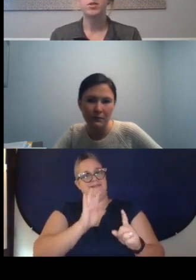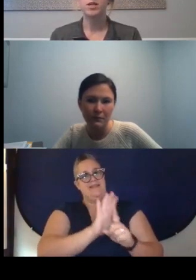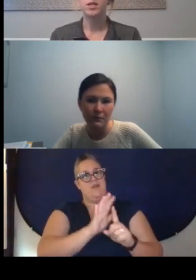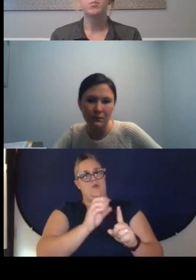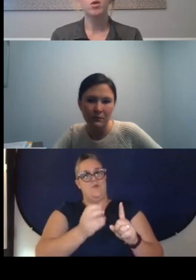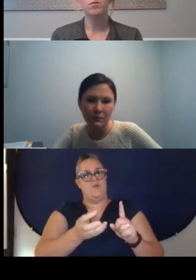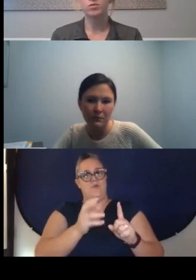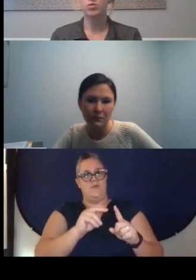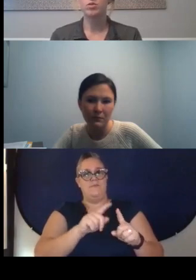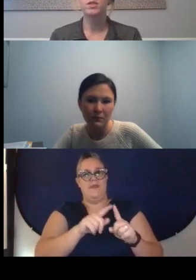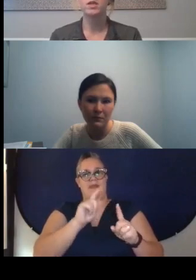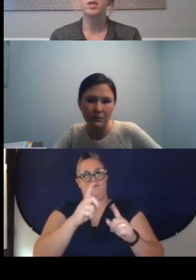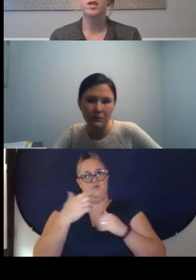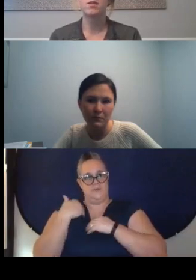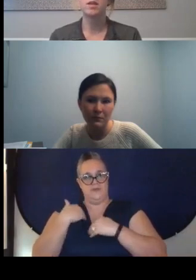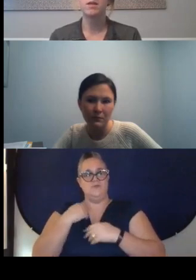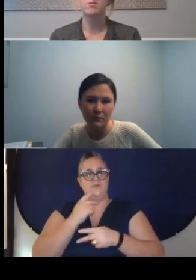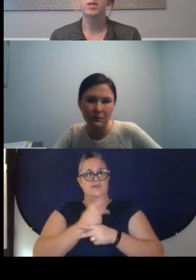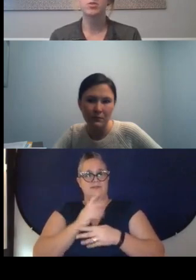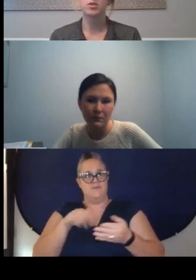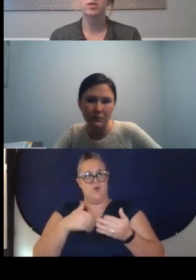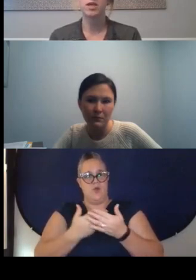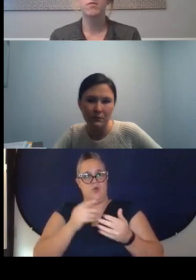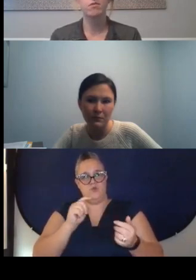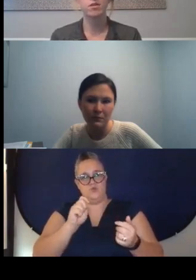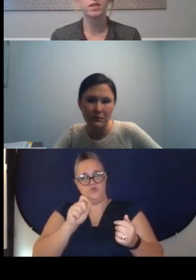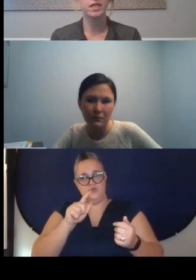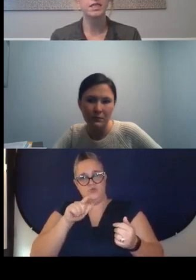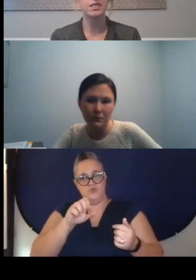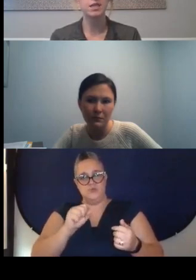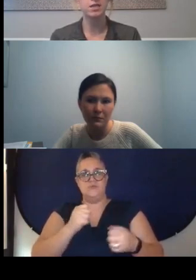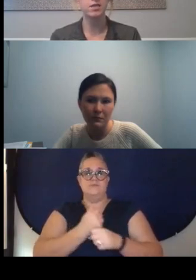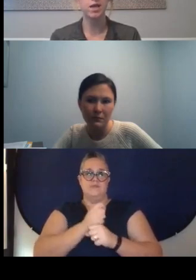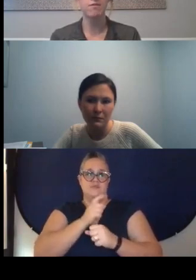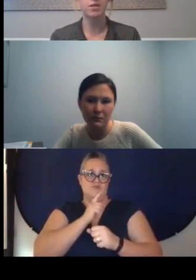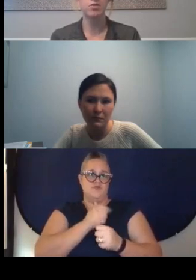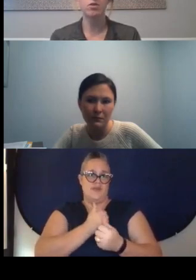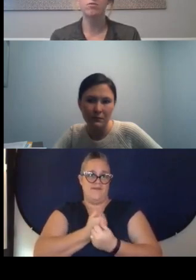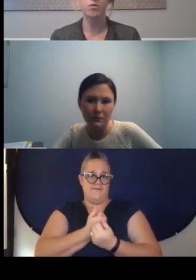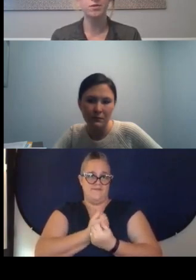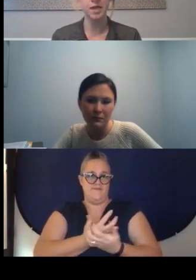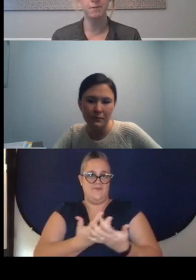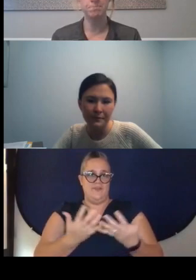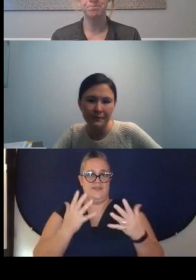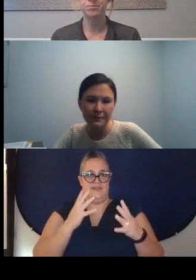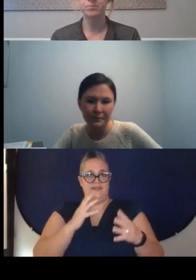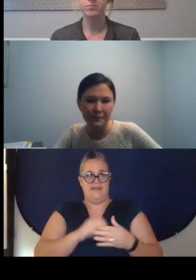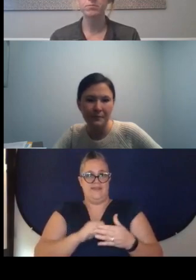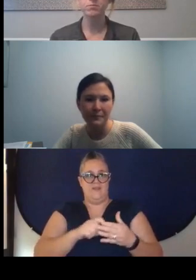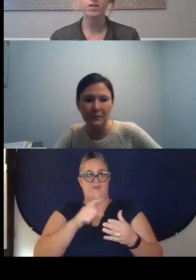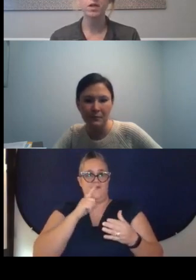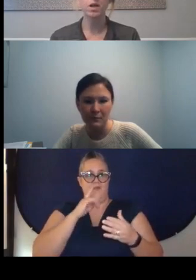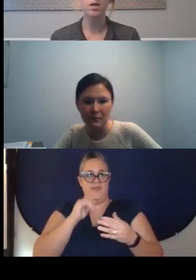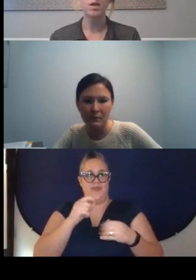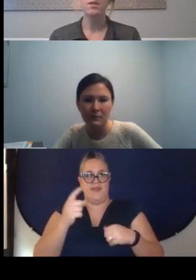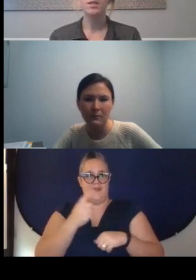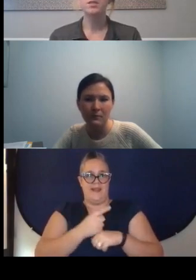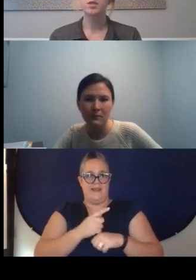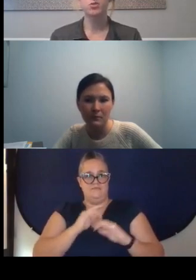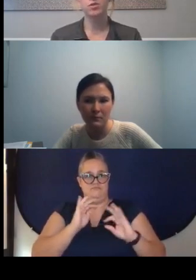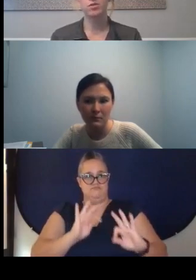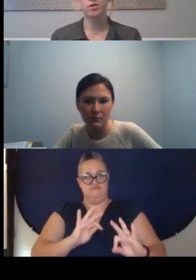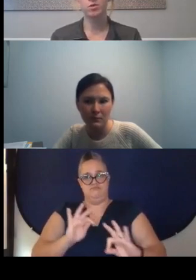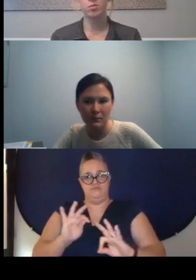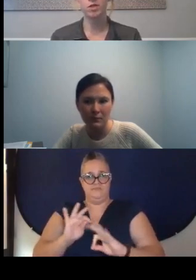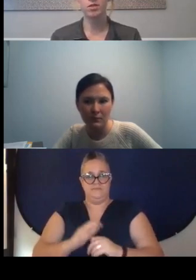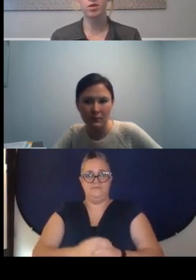company vehicle, they keep all of their tools in, and they have to make sure that they have everything they need in that vehicle for the day. They need to